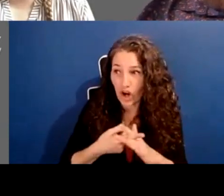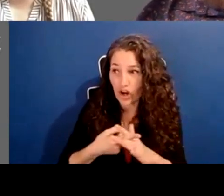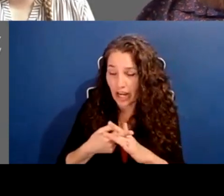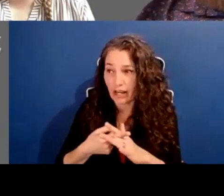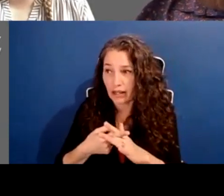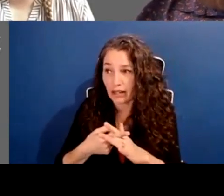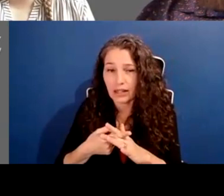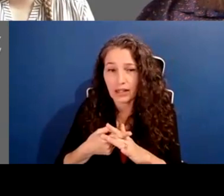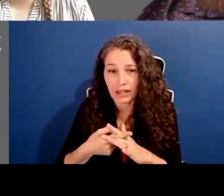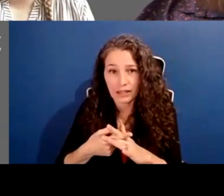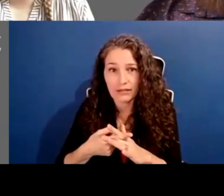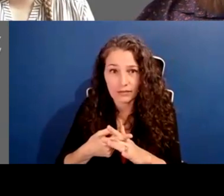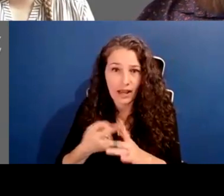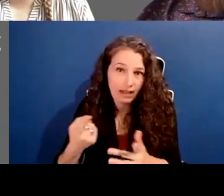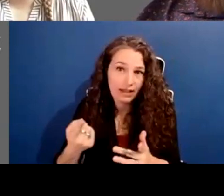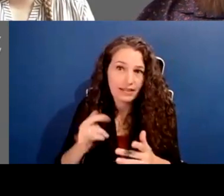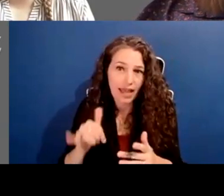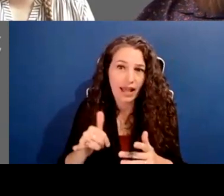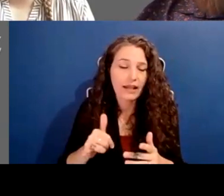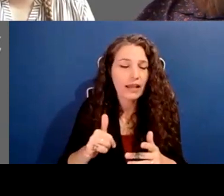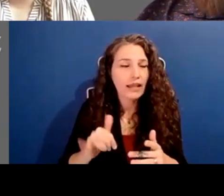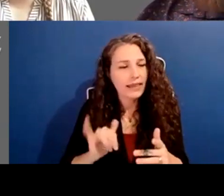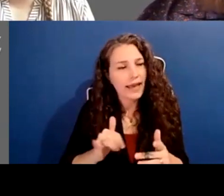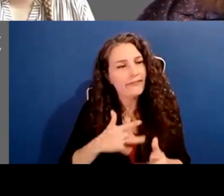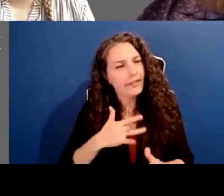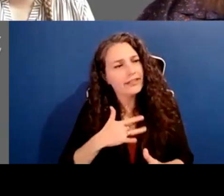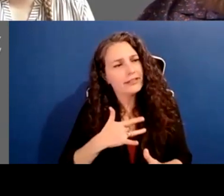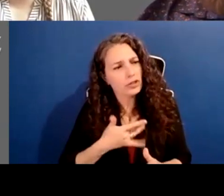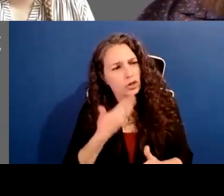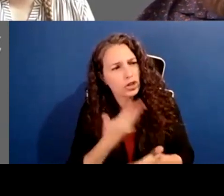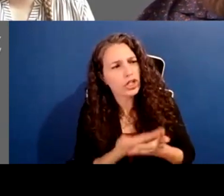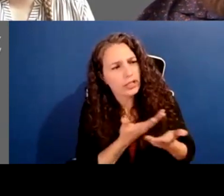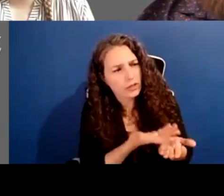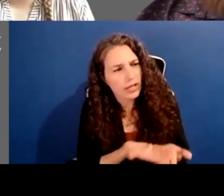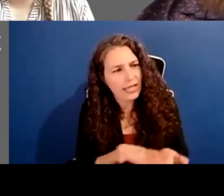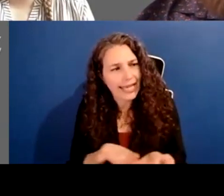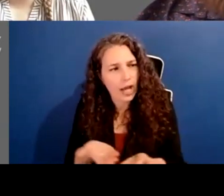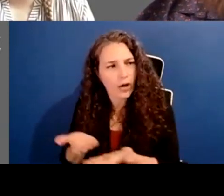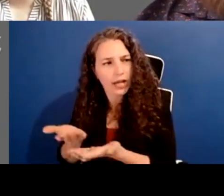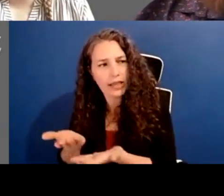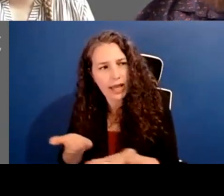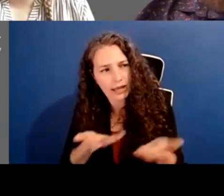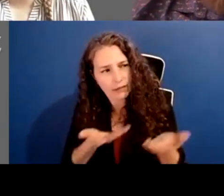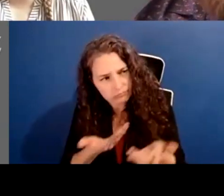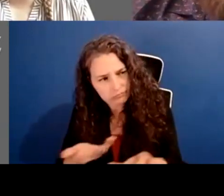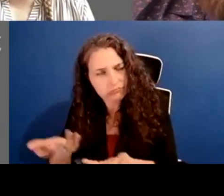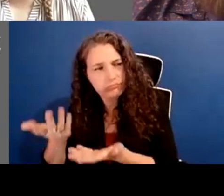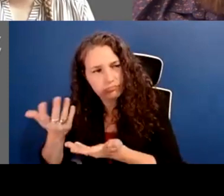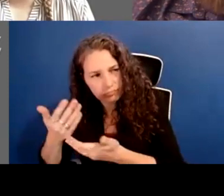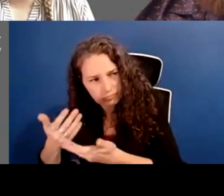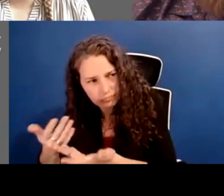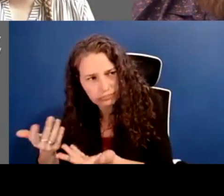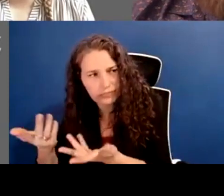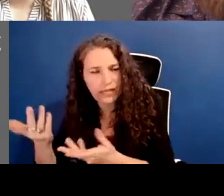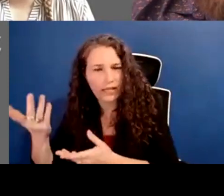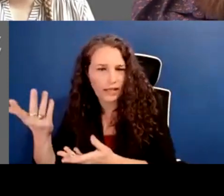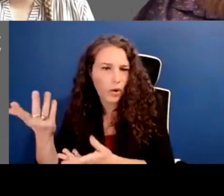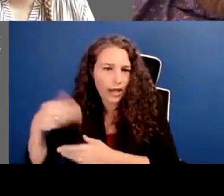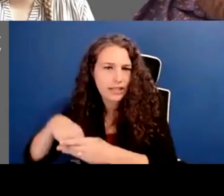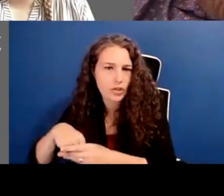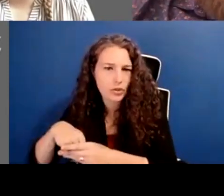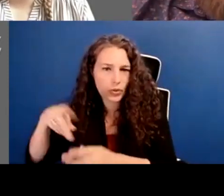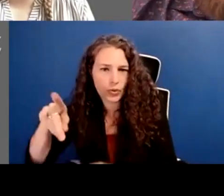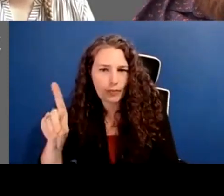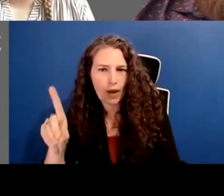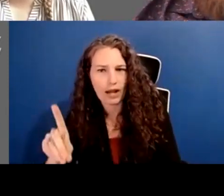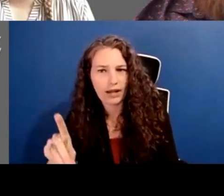carrying that over into the podcast itself. Sometimes the best conversations happen outside of the podcast, unfortunately, which